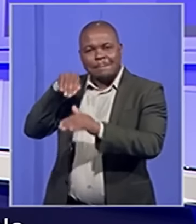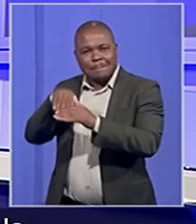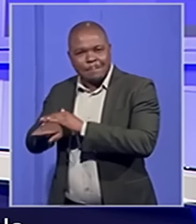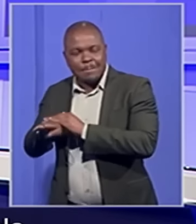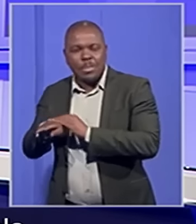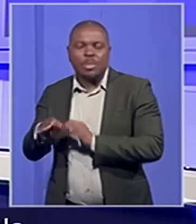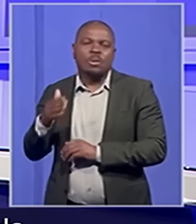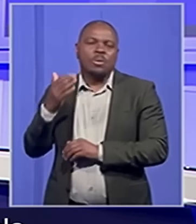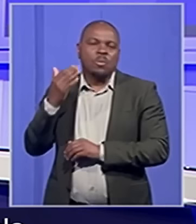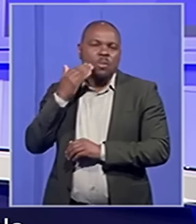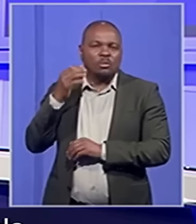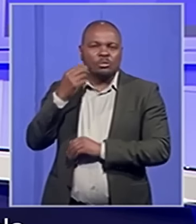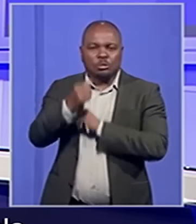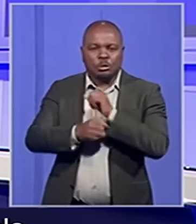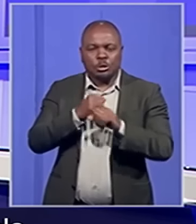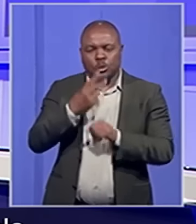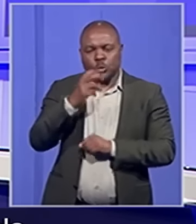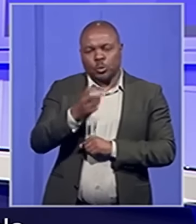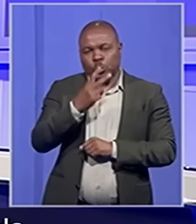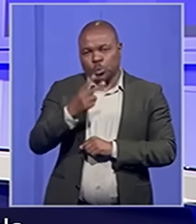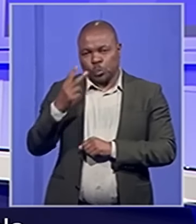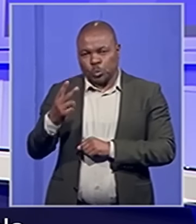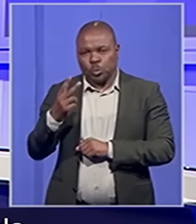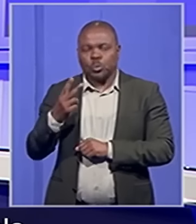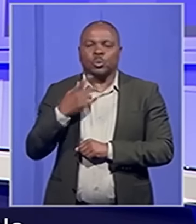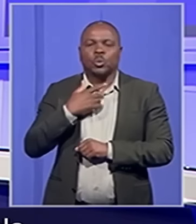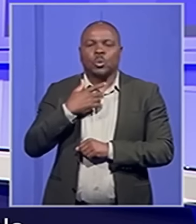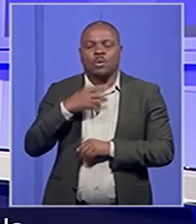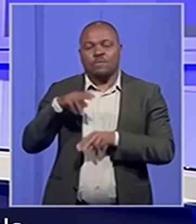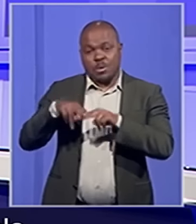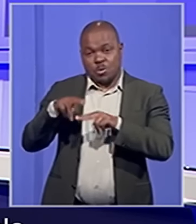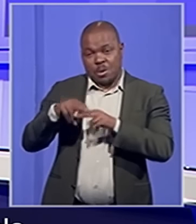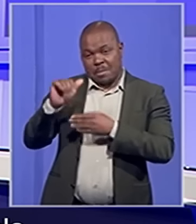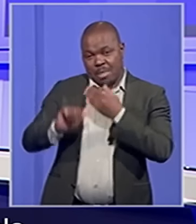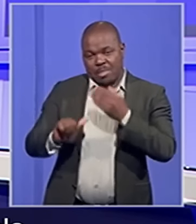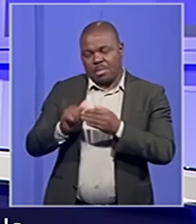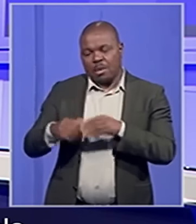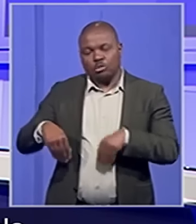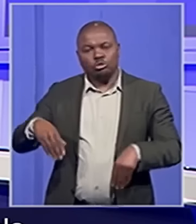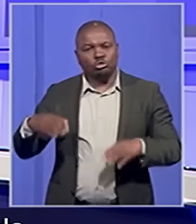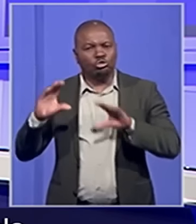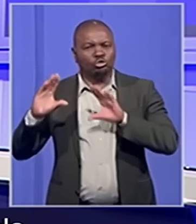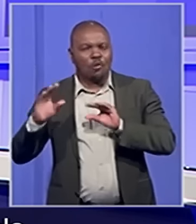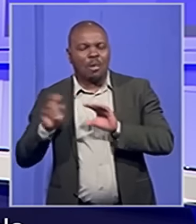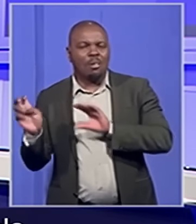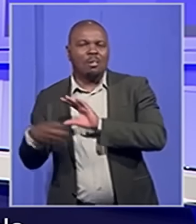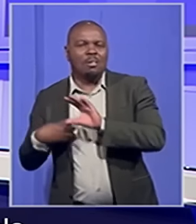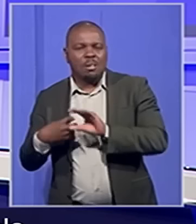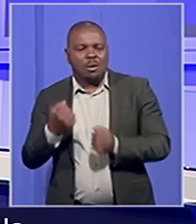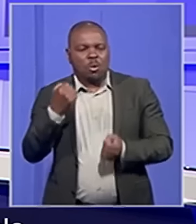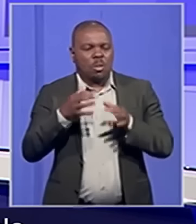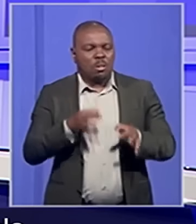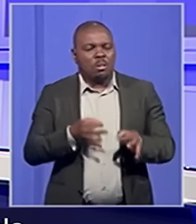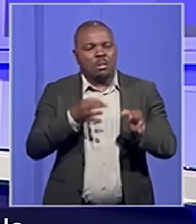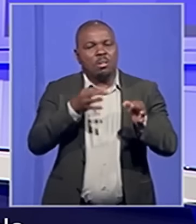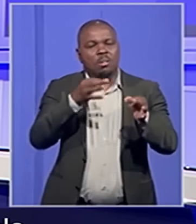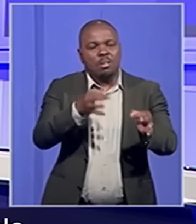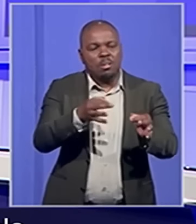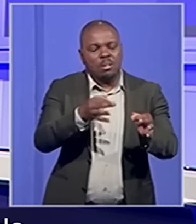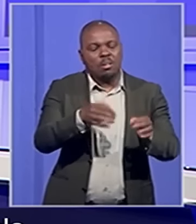wa 2020 ba utswa mašeleng ka tlase ga sofa. Tsheko o šitišeditše go la seswai go fihla go la 10 kgweding ya